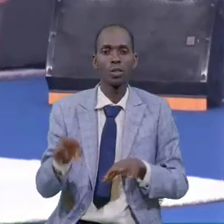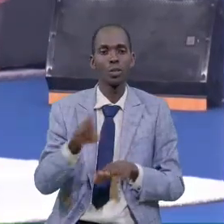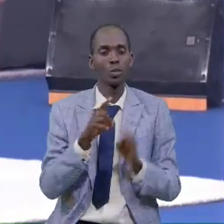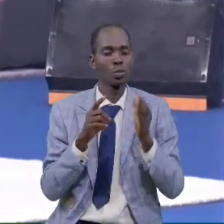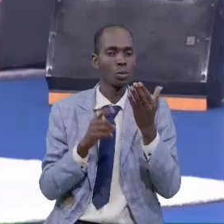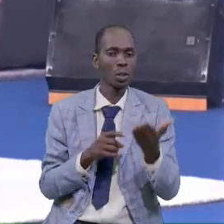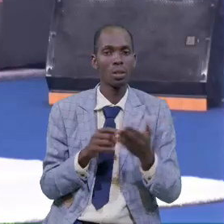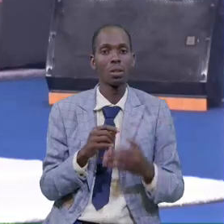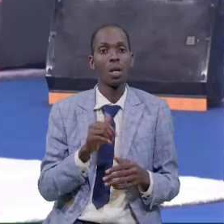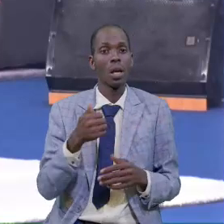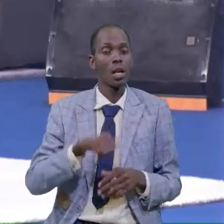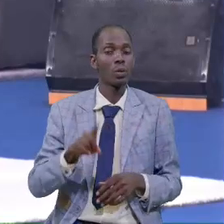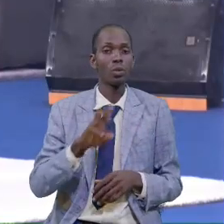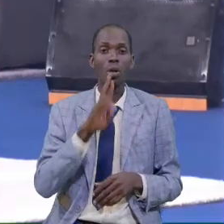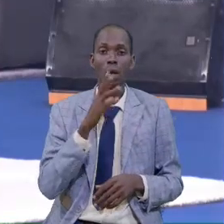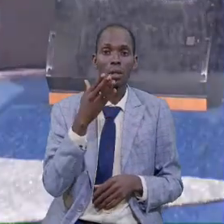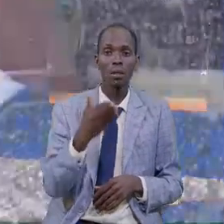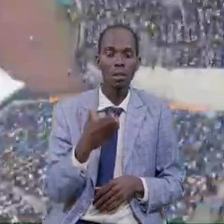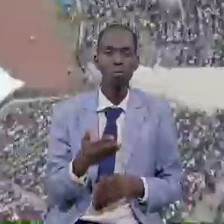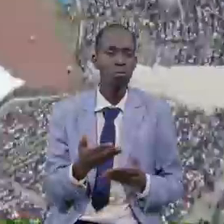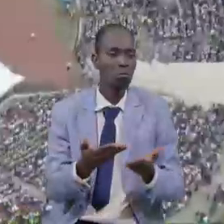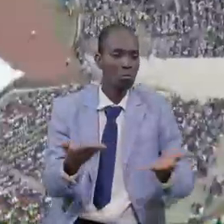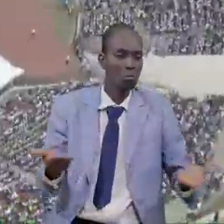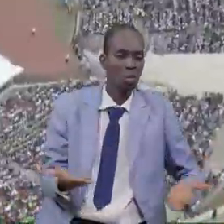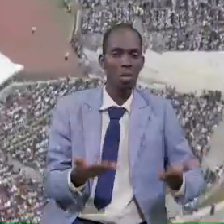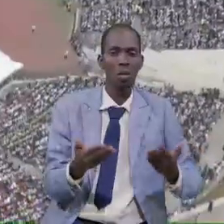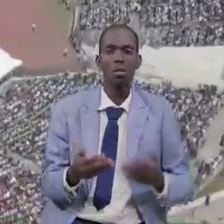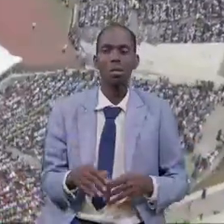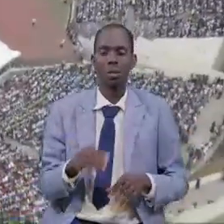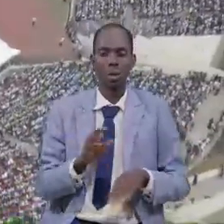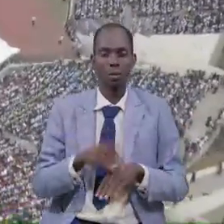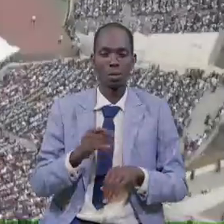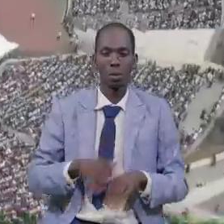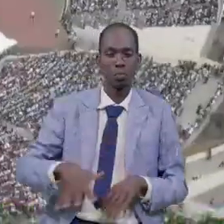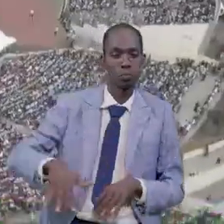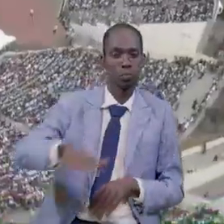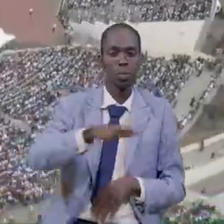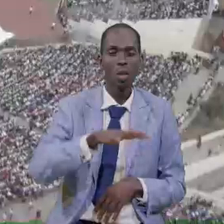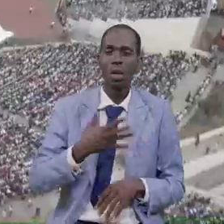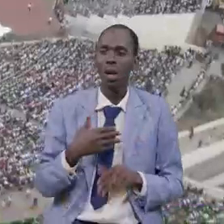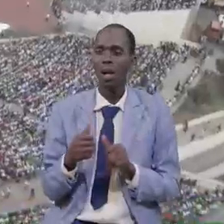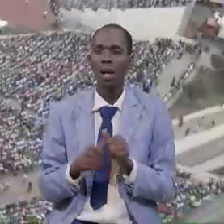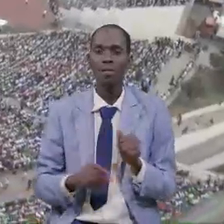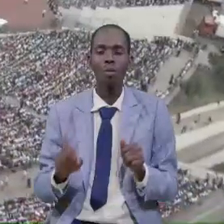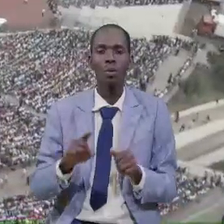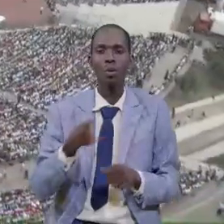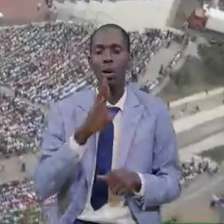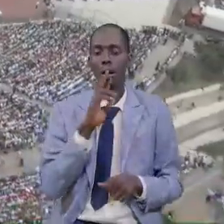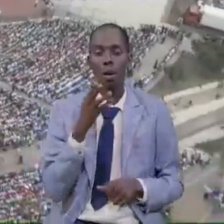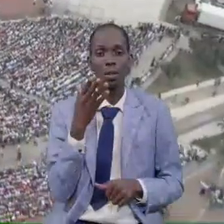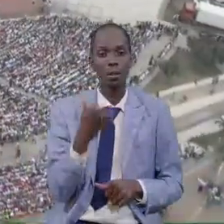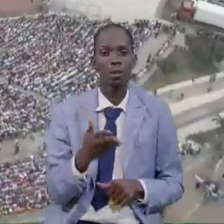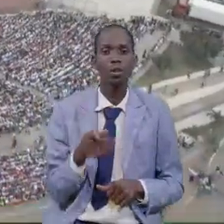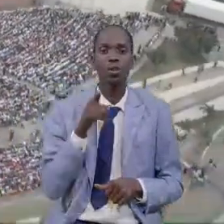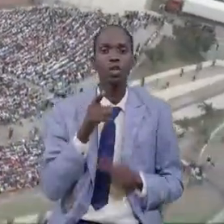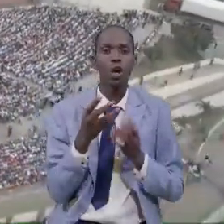the gallery there, here on the field, and here the air and there. Anywhere you are now, you want that change